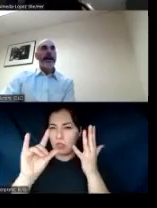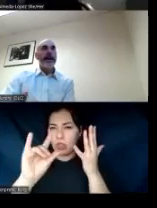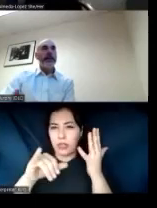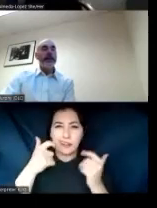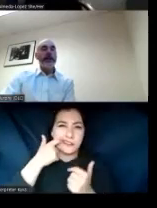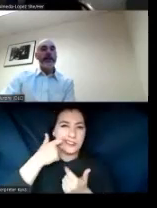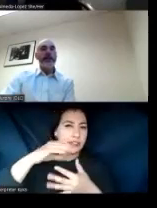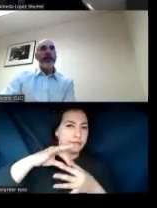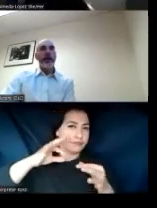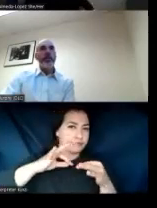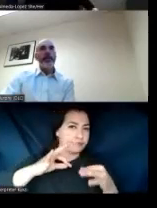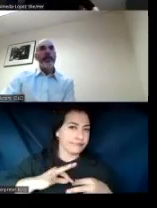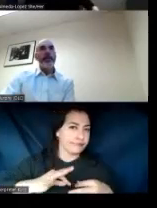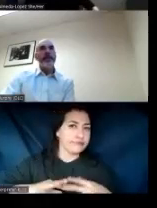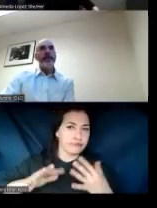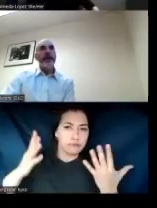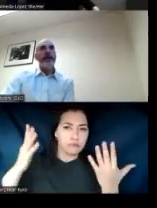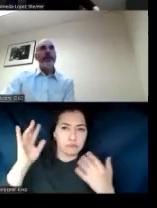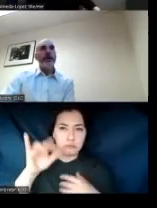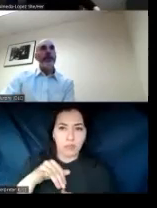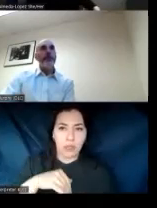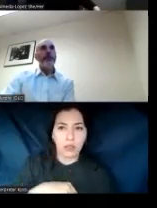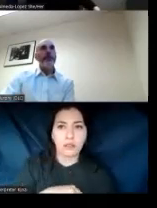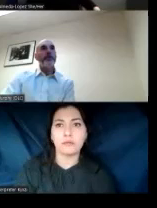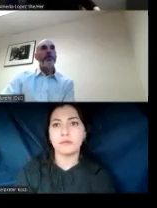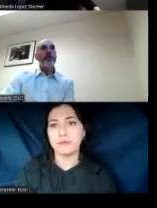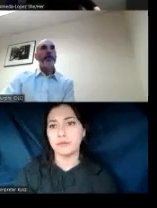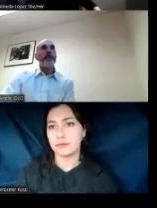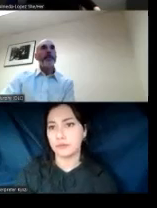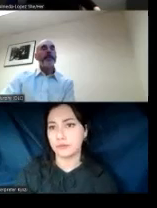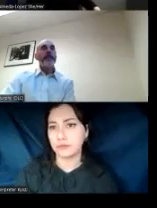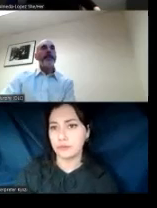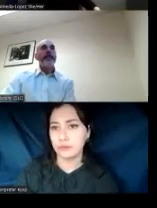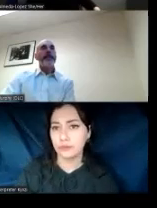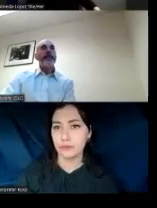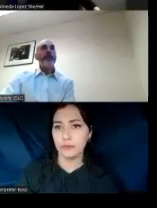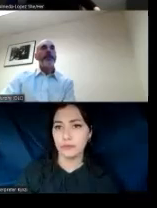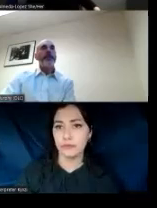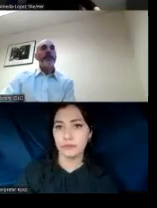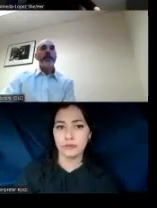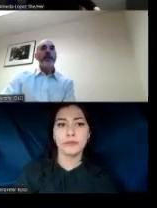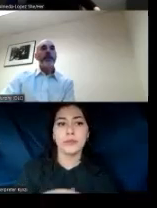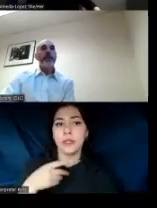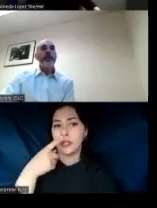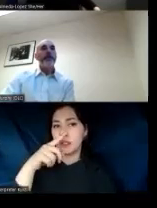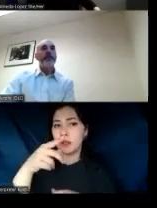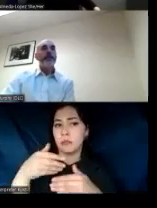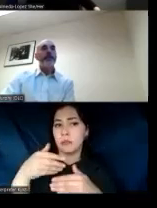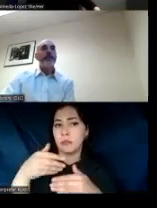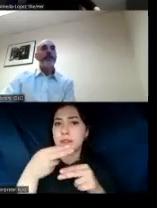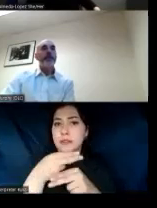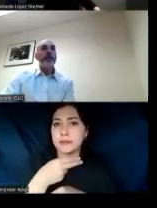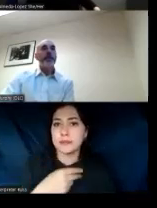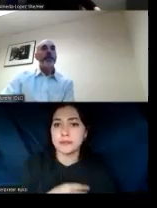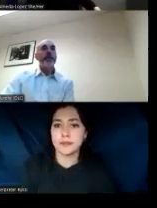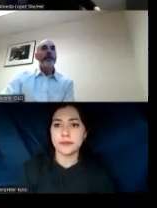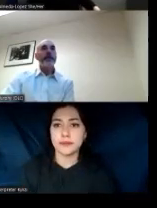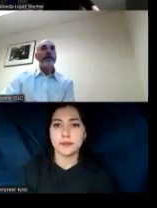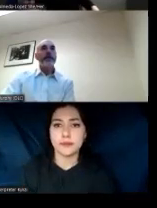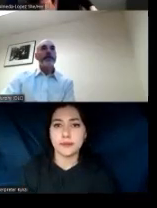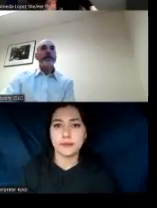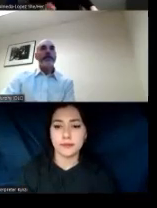in height and slope and things like that as well. Next slide, please, Emily.